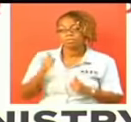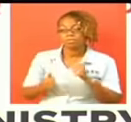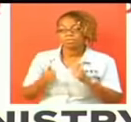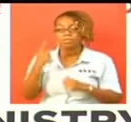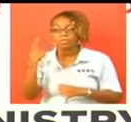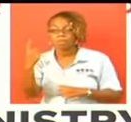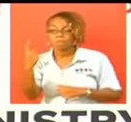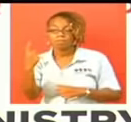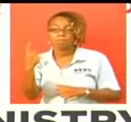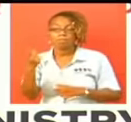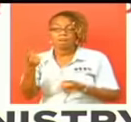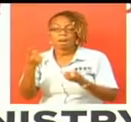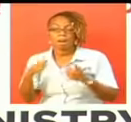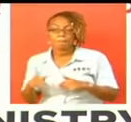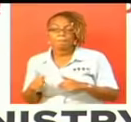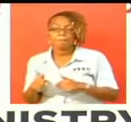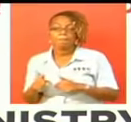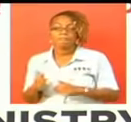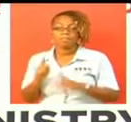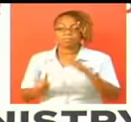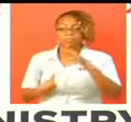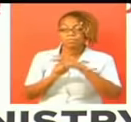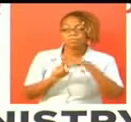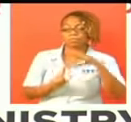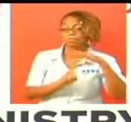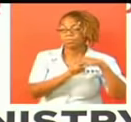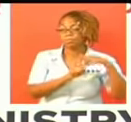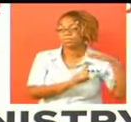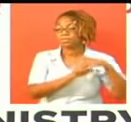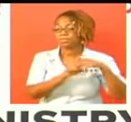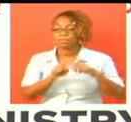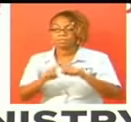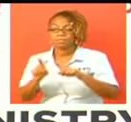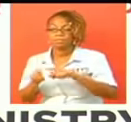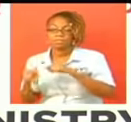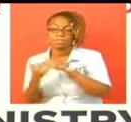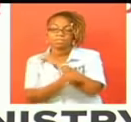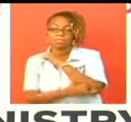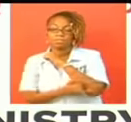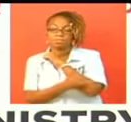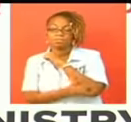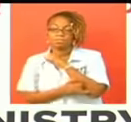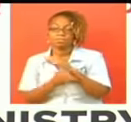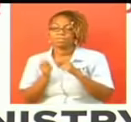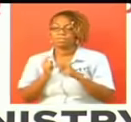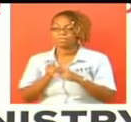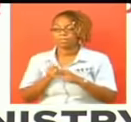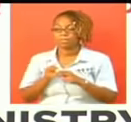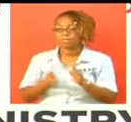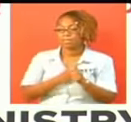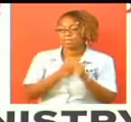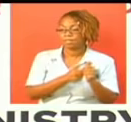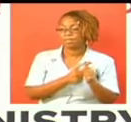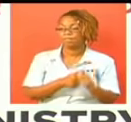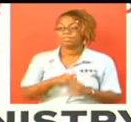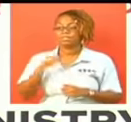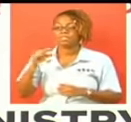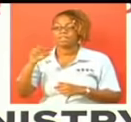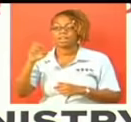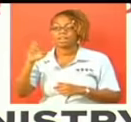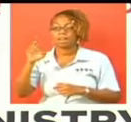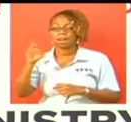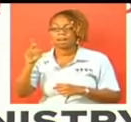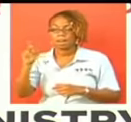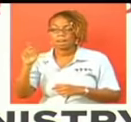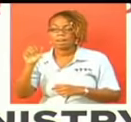according to sequential letters in the Greek alphabet. Now, the first question. The